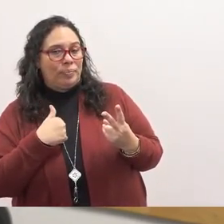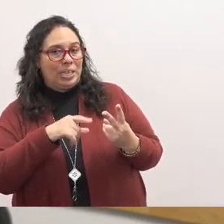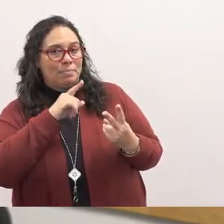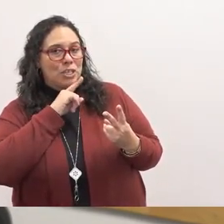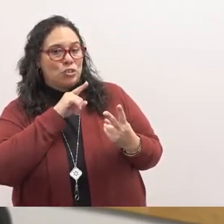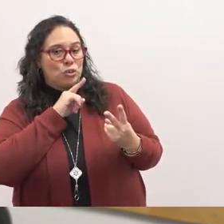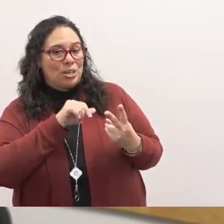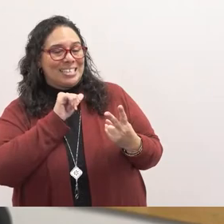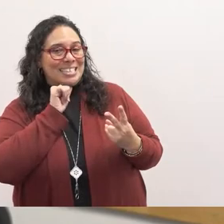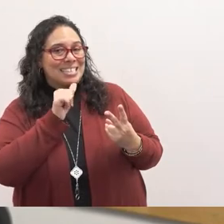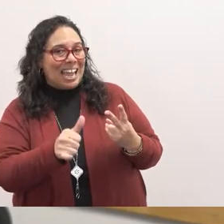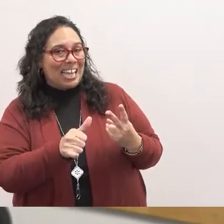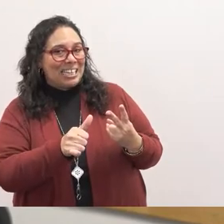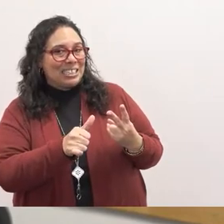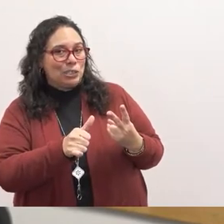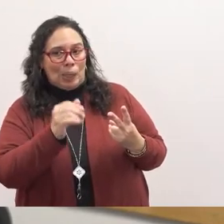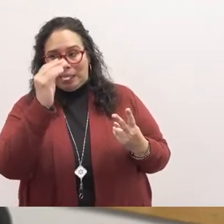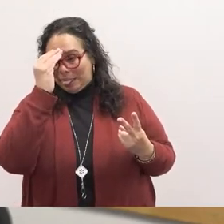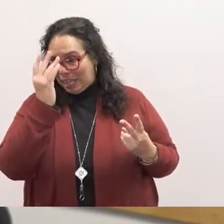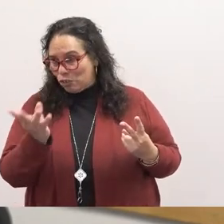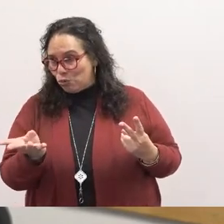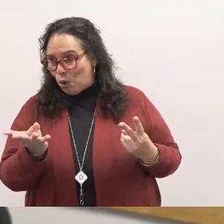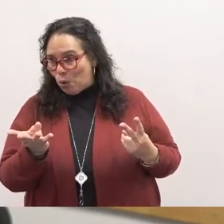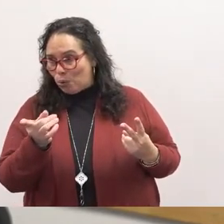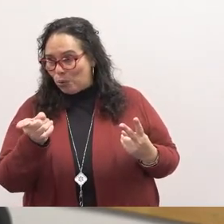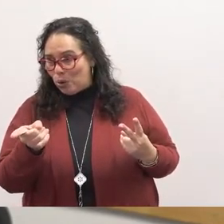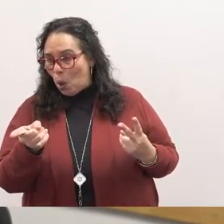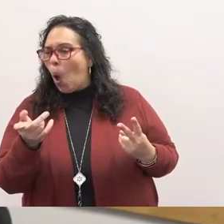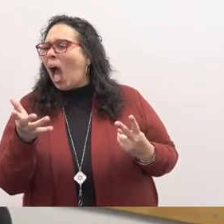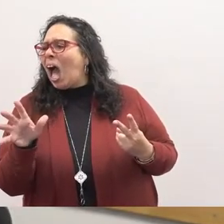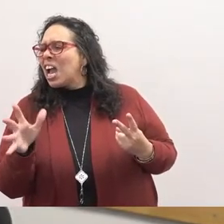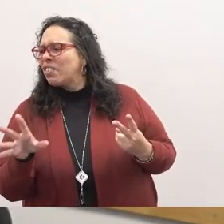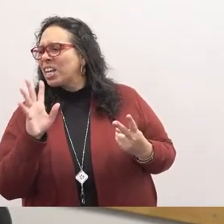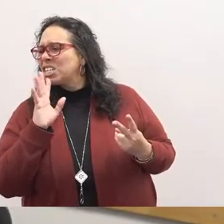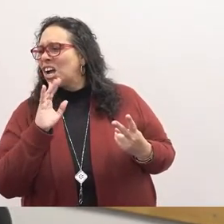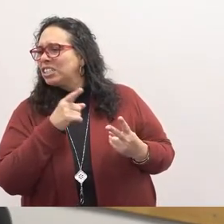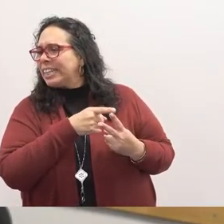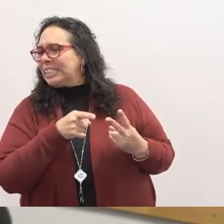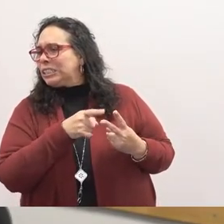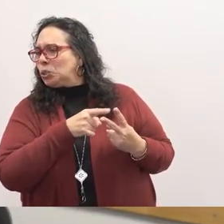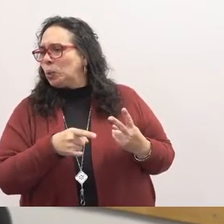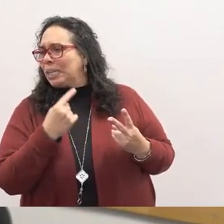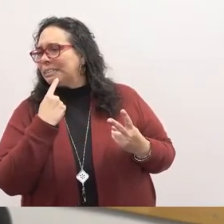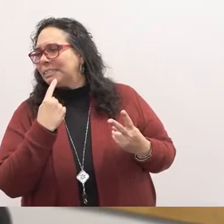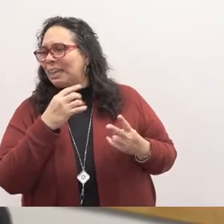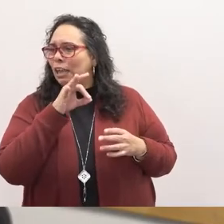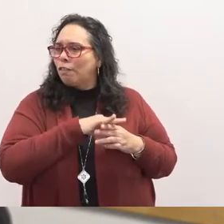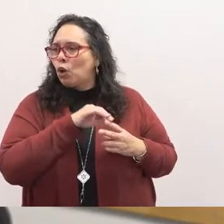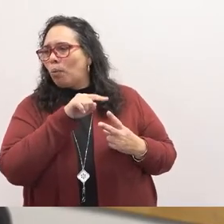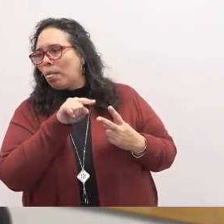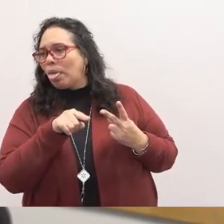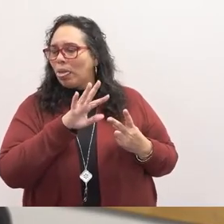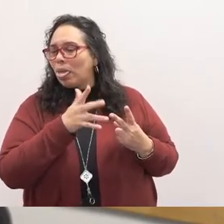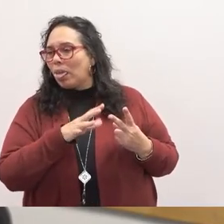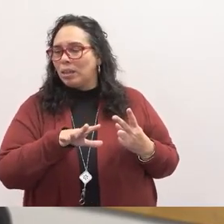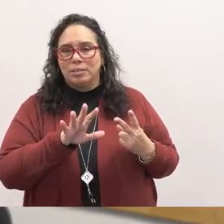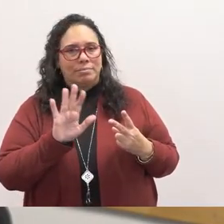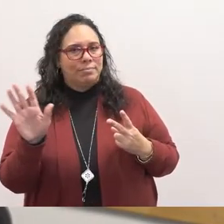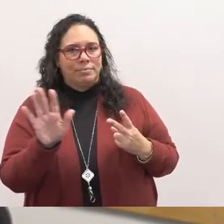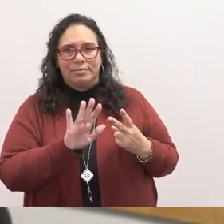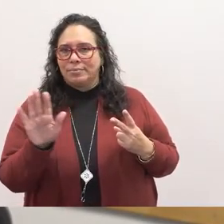not to let you know, oh, you know, I talked to President Craighead and she said she's going to vote this way. She doesn't want to do